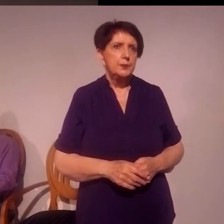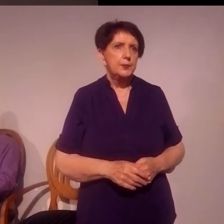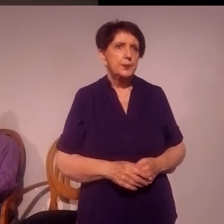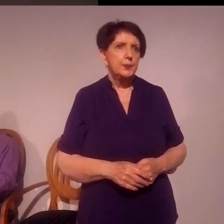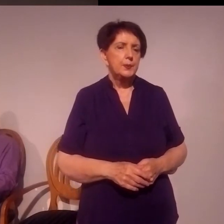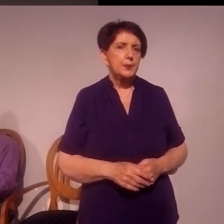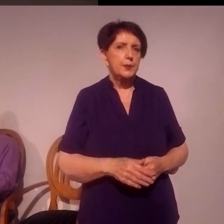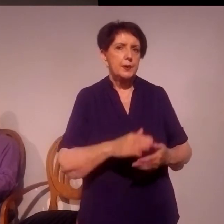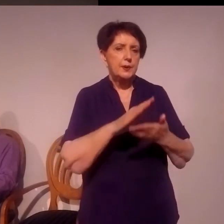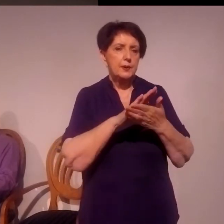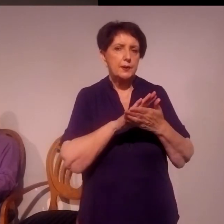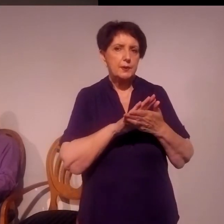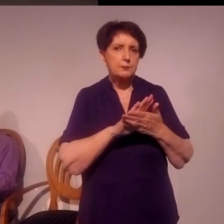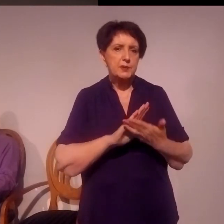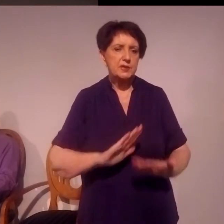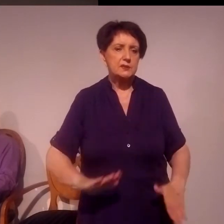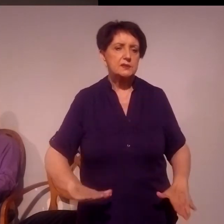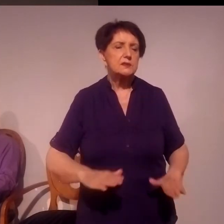And peace is assured.